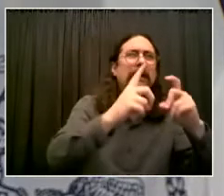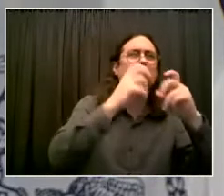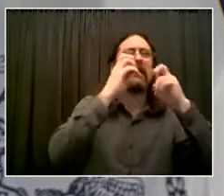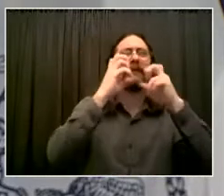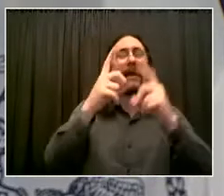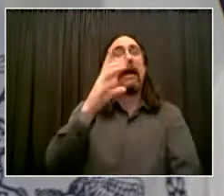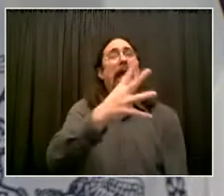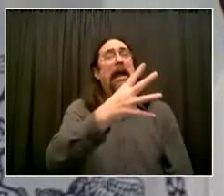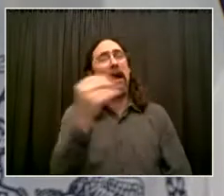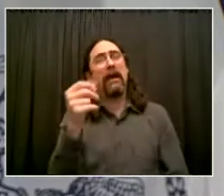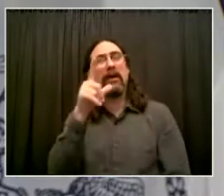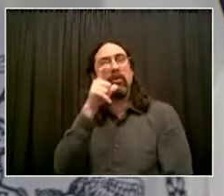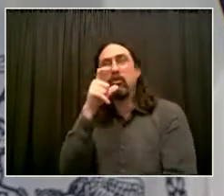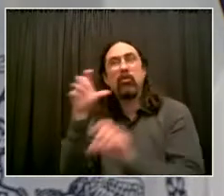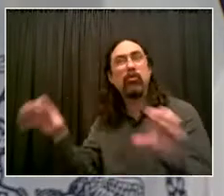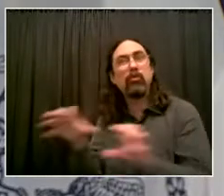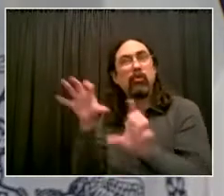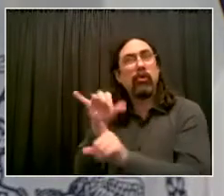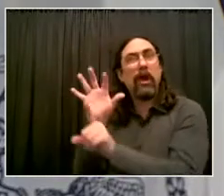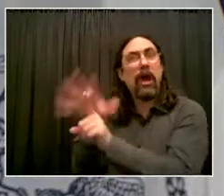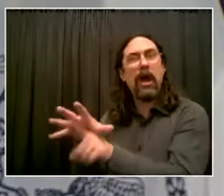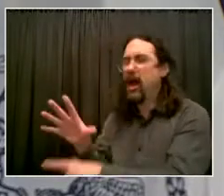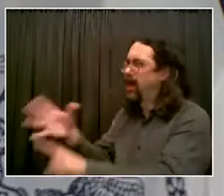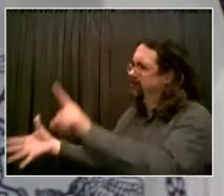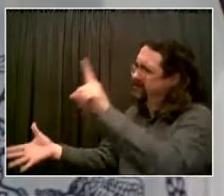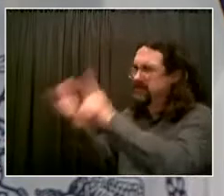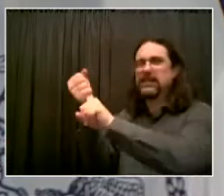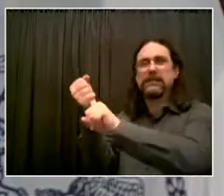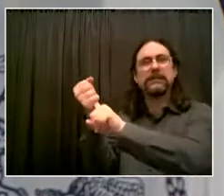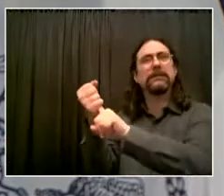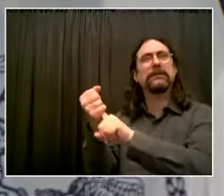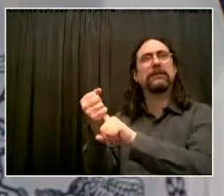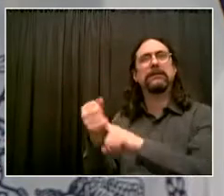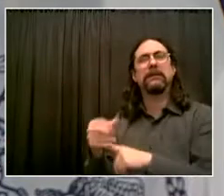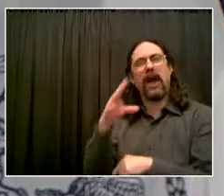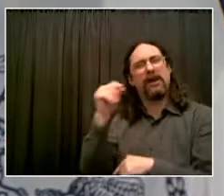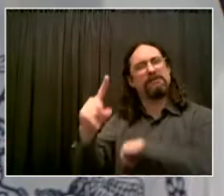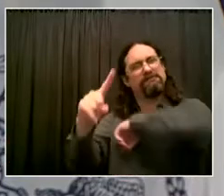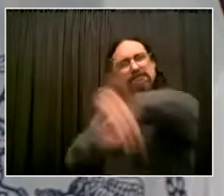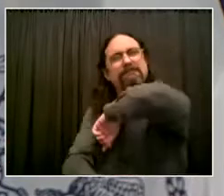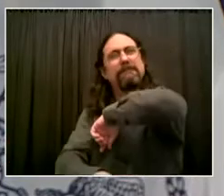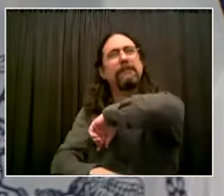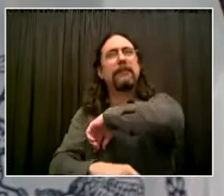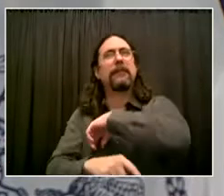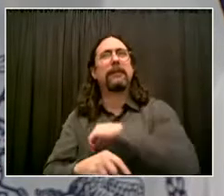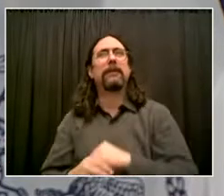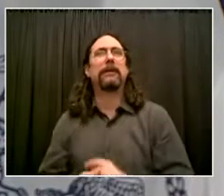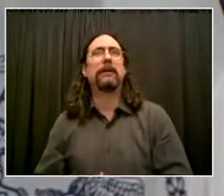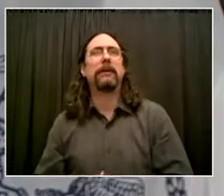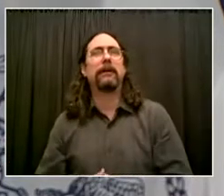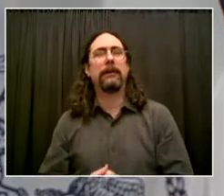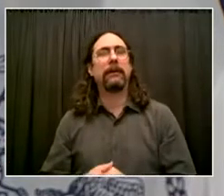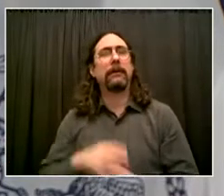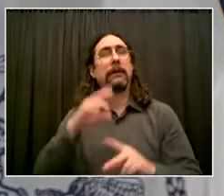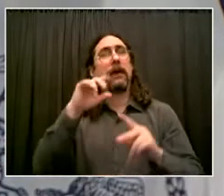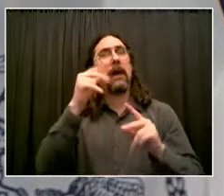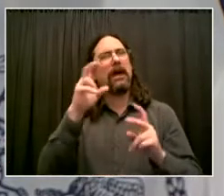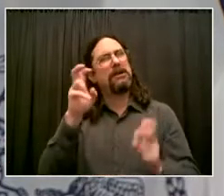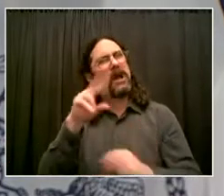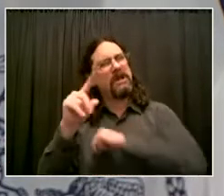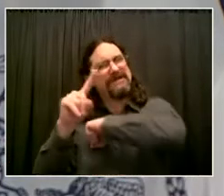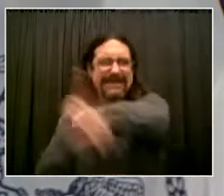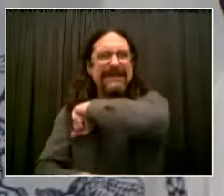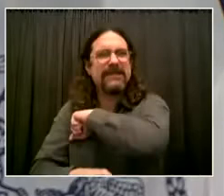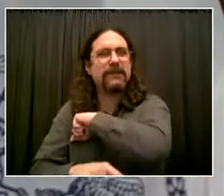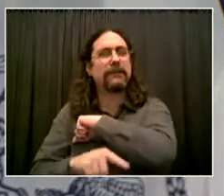of trend. And it's painful to talk about, but it's true. We saw a period of time, we saw attacks on Muslim New Yorkers,